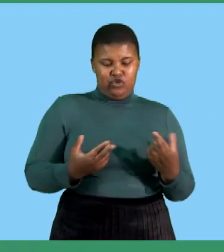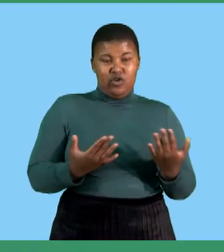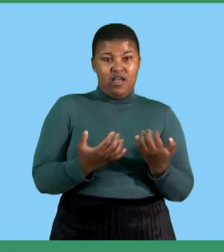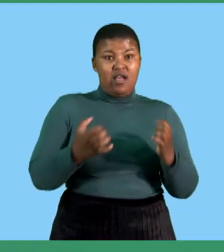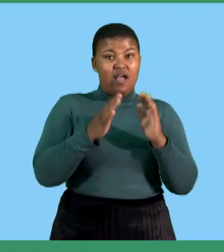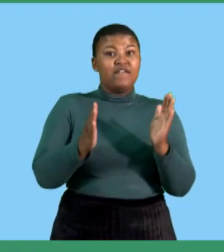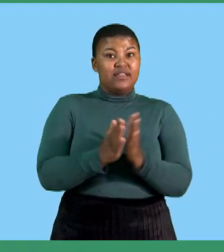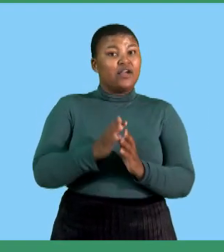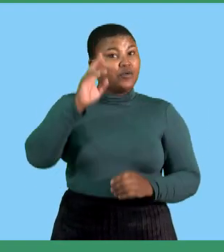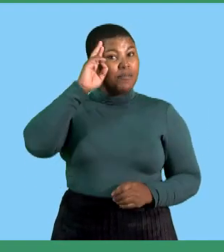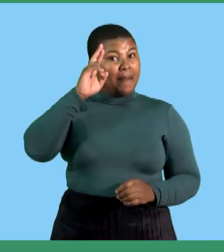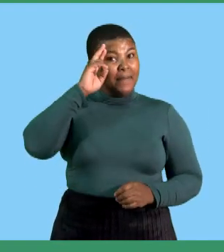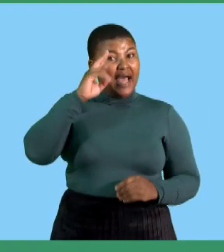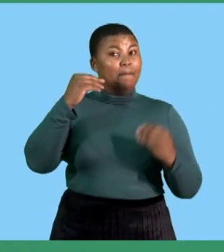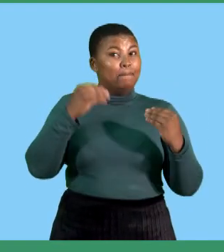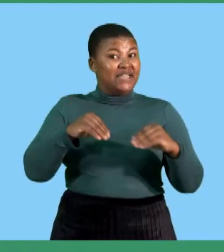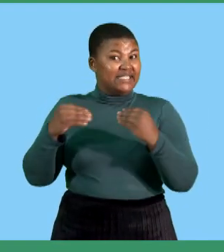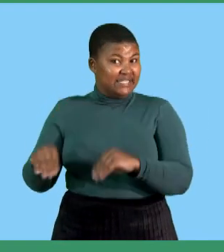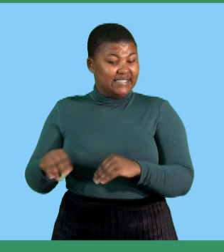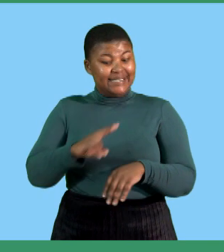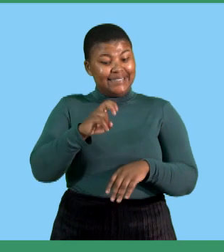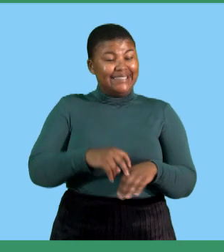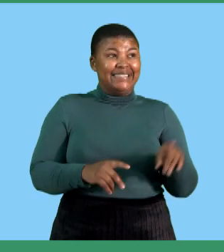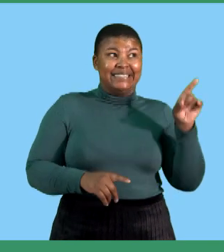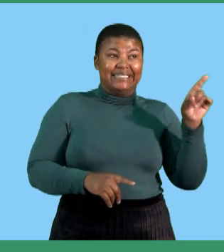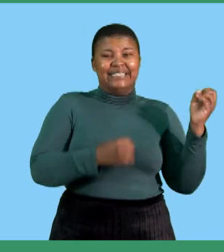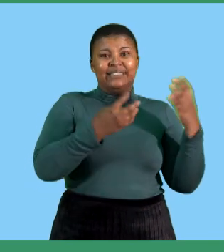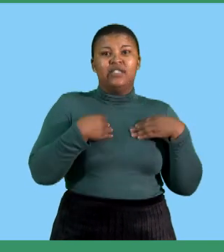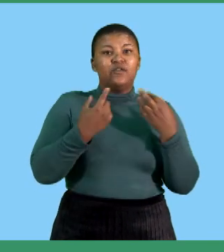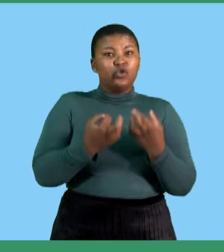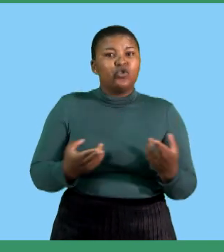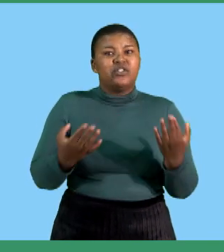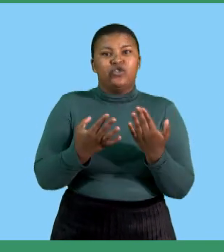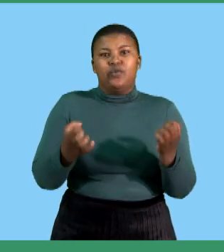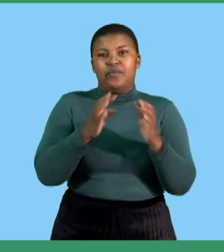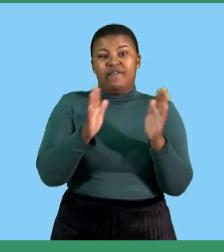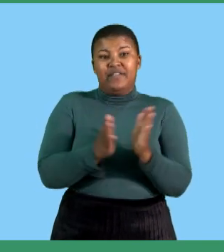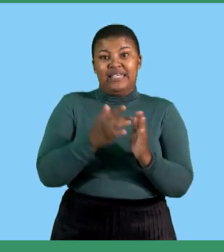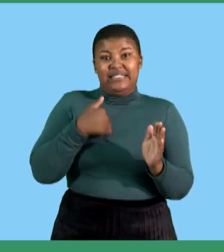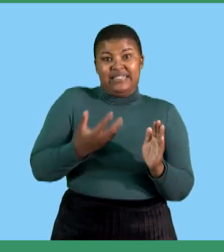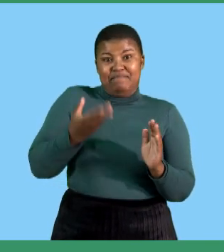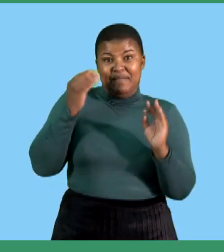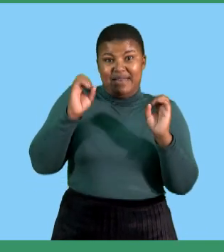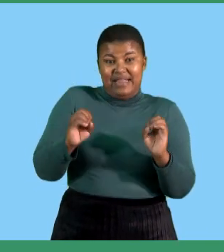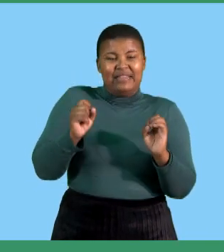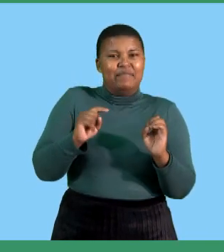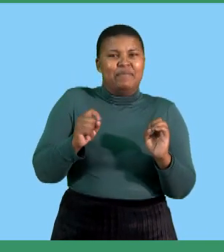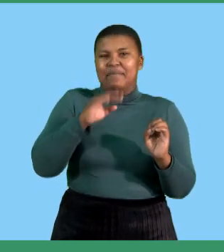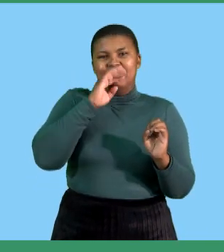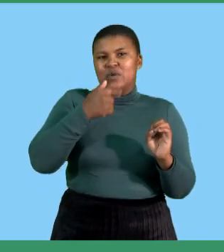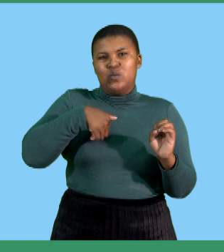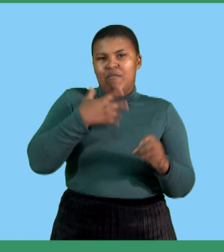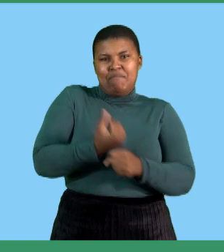on the suppliers for their raw materials. So when we don't get raw materials from our suppliers, we don't have anything